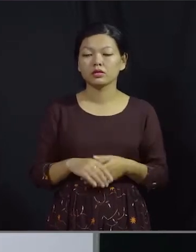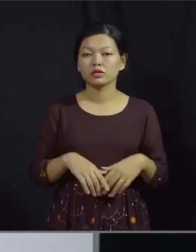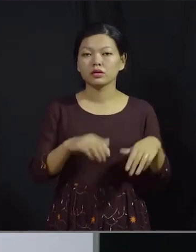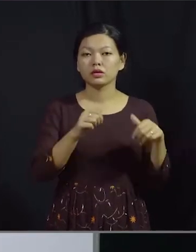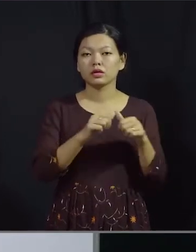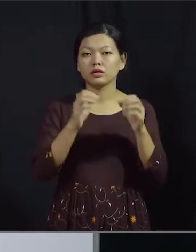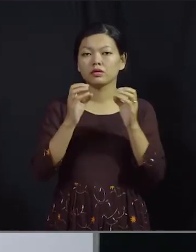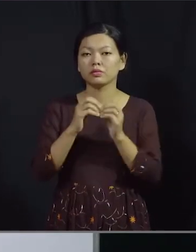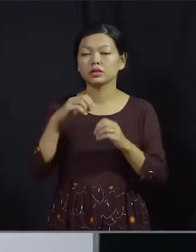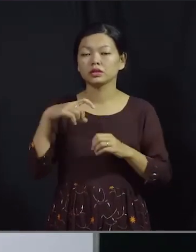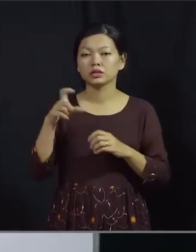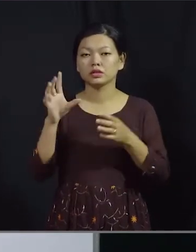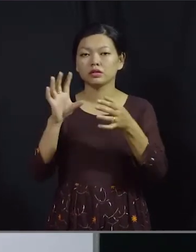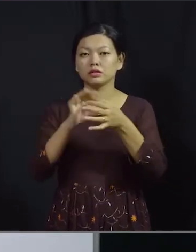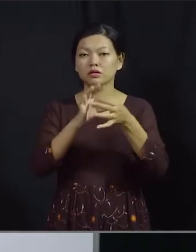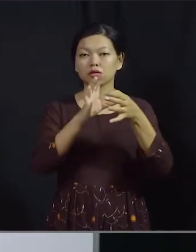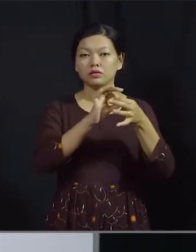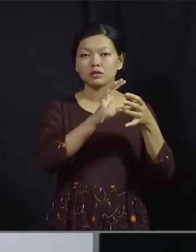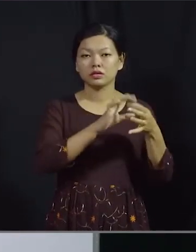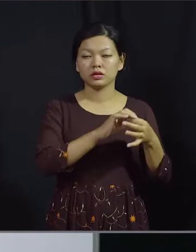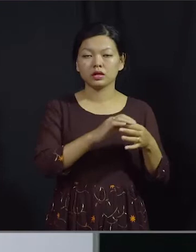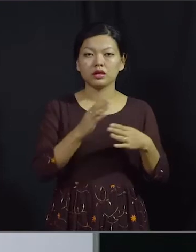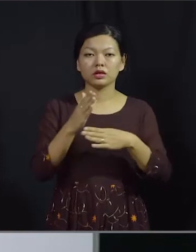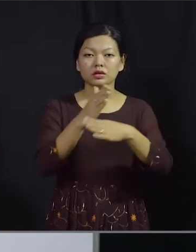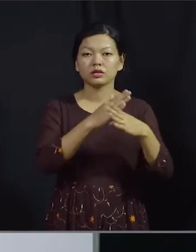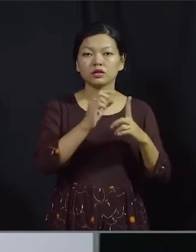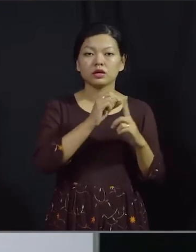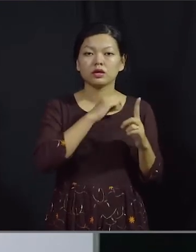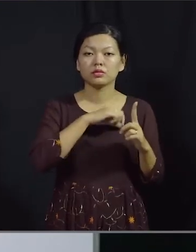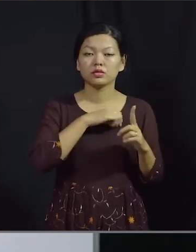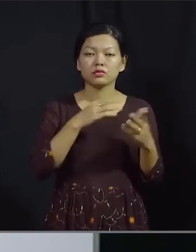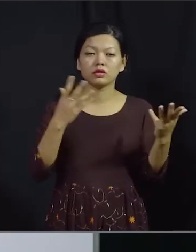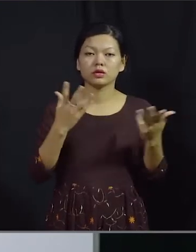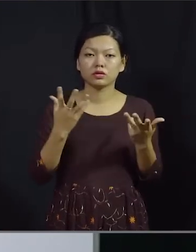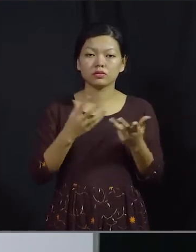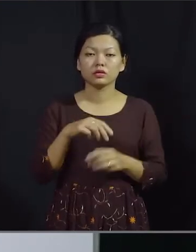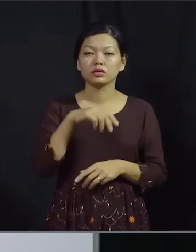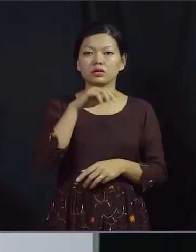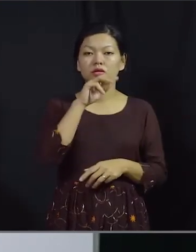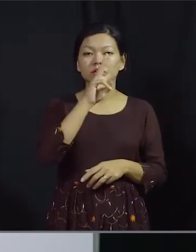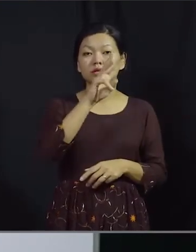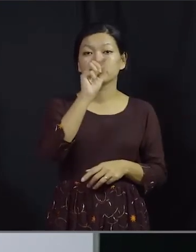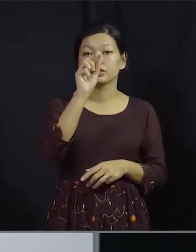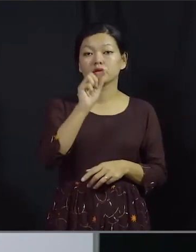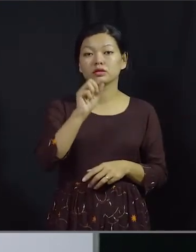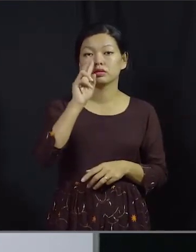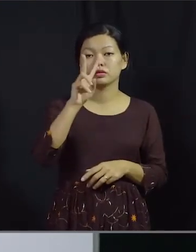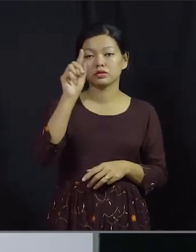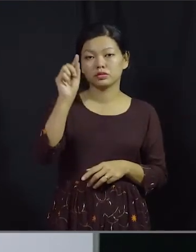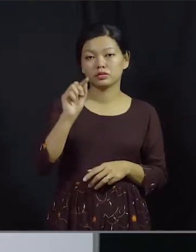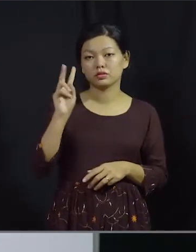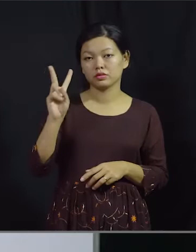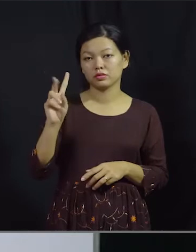losses in the ratio of 3:2:1. So the partnership states that in the event of any